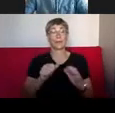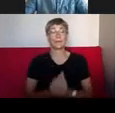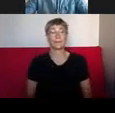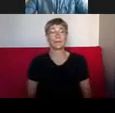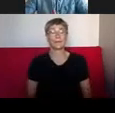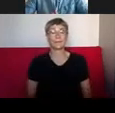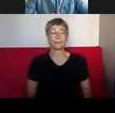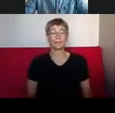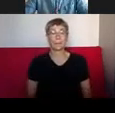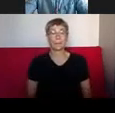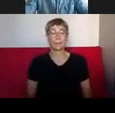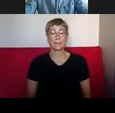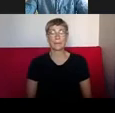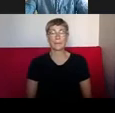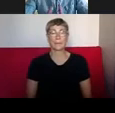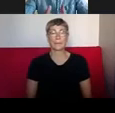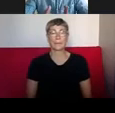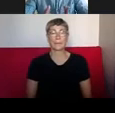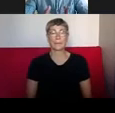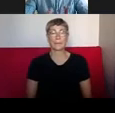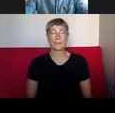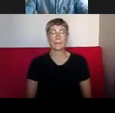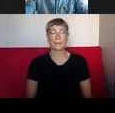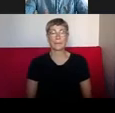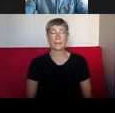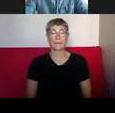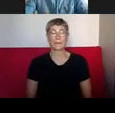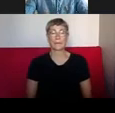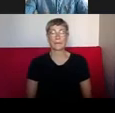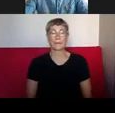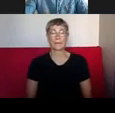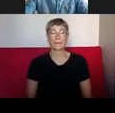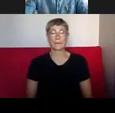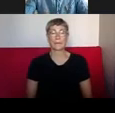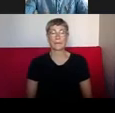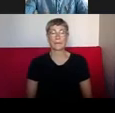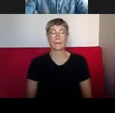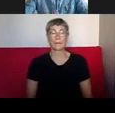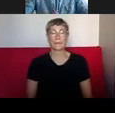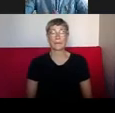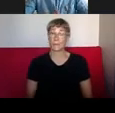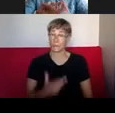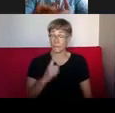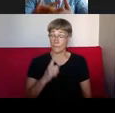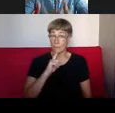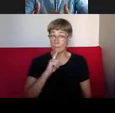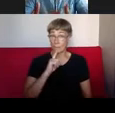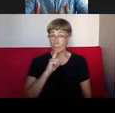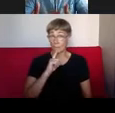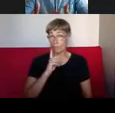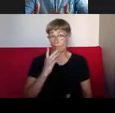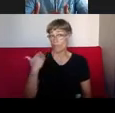job situation of vulnerable groups. And that's why, since the beginning, we were working with the supportive employment